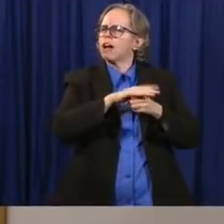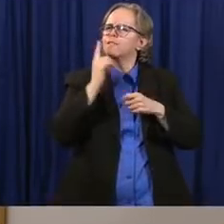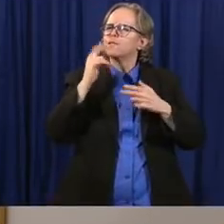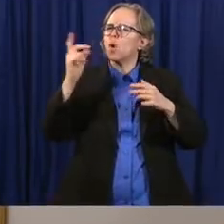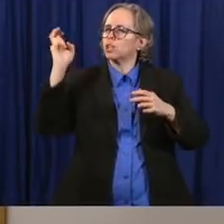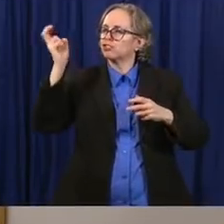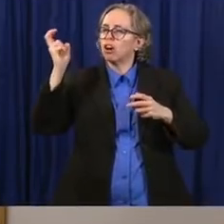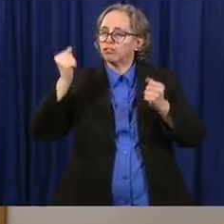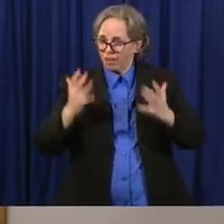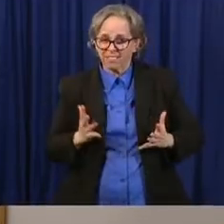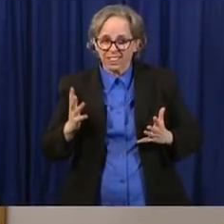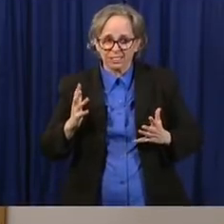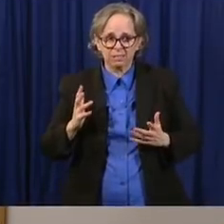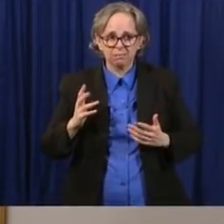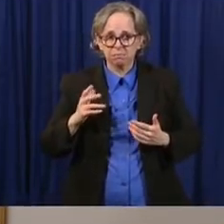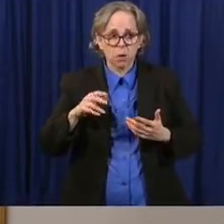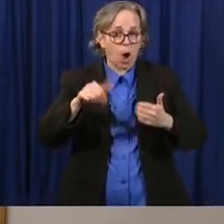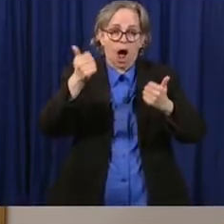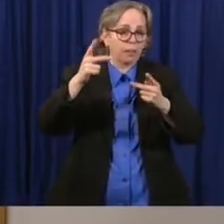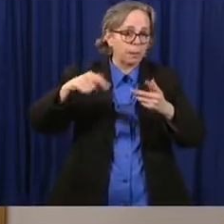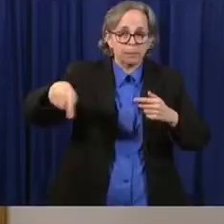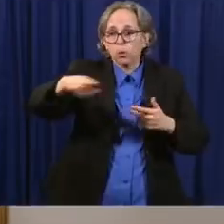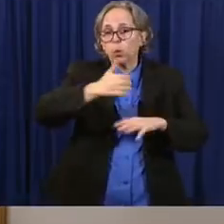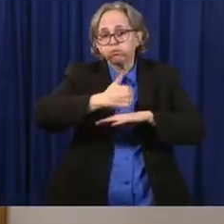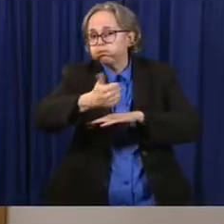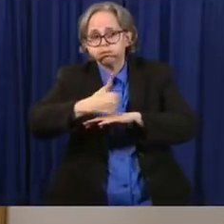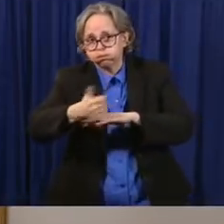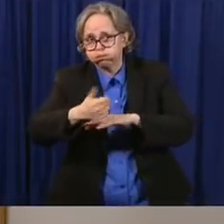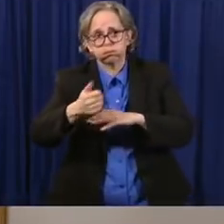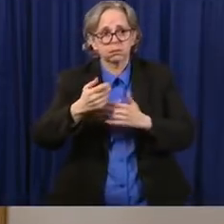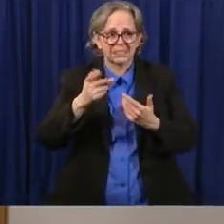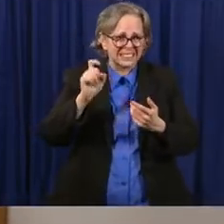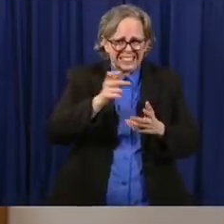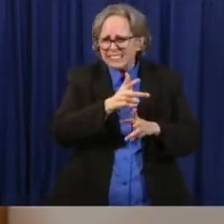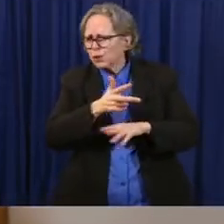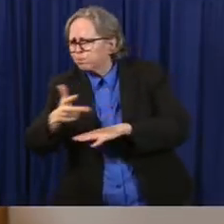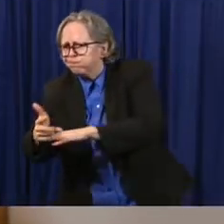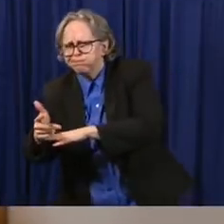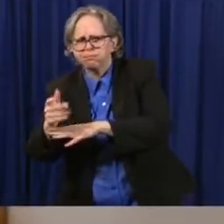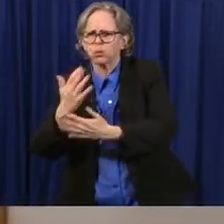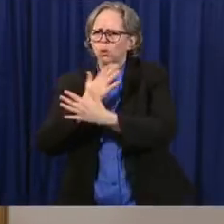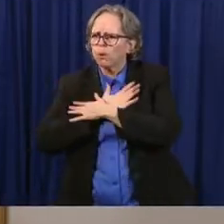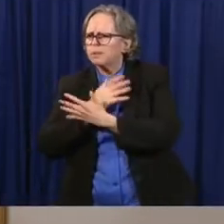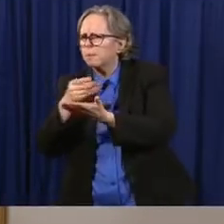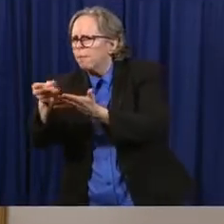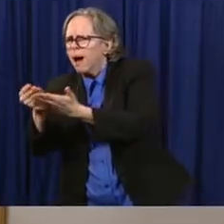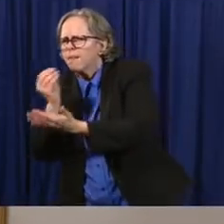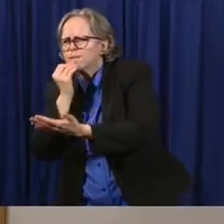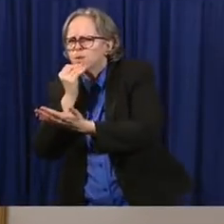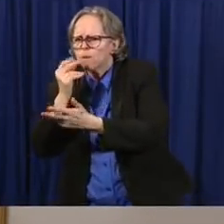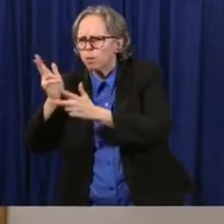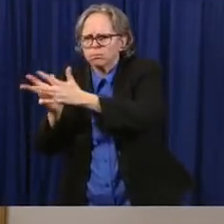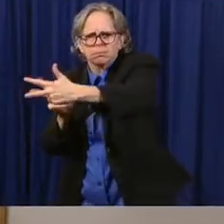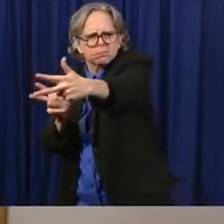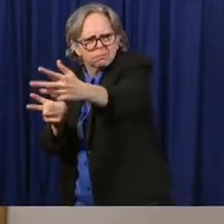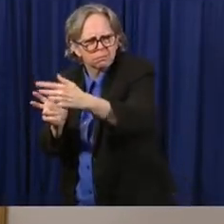people who are driving, people who have to be driving, and certainly how it would help our truck drivers.